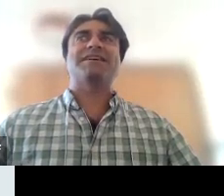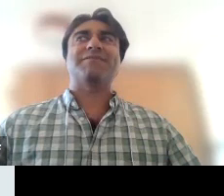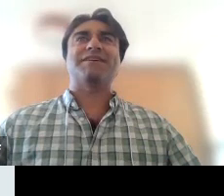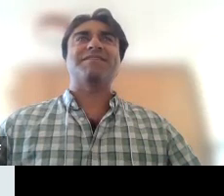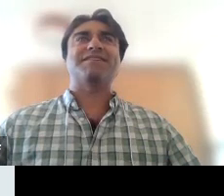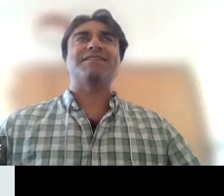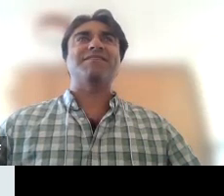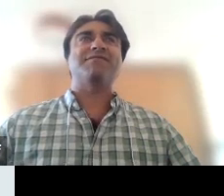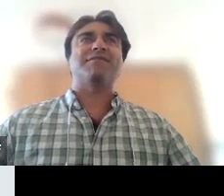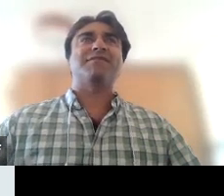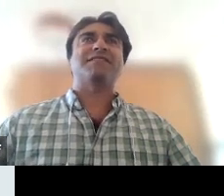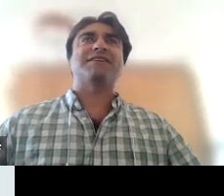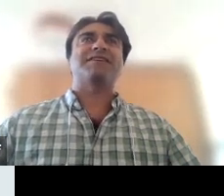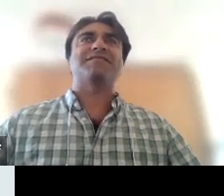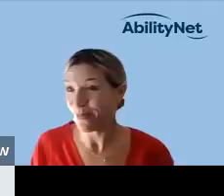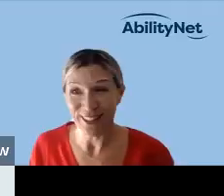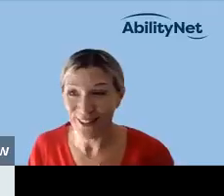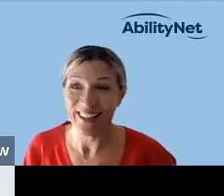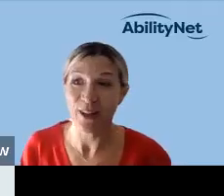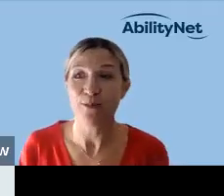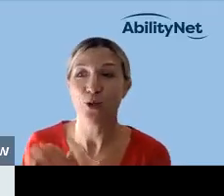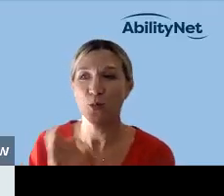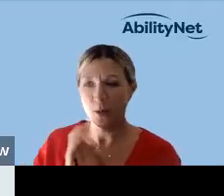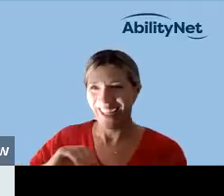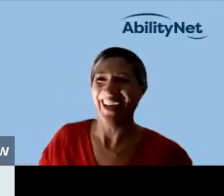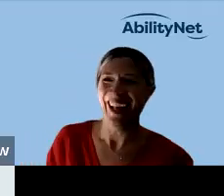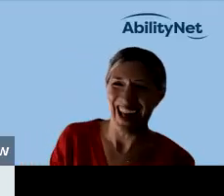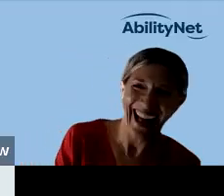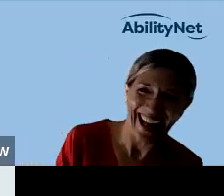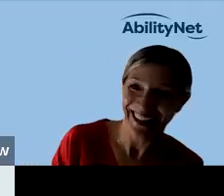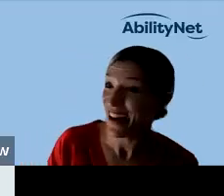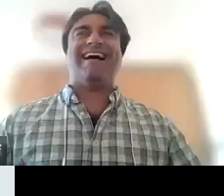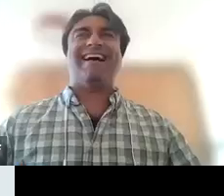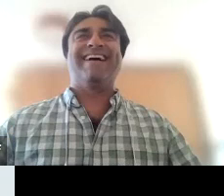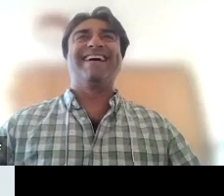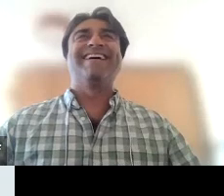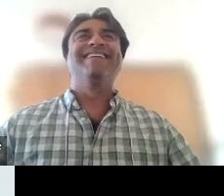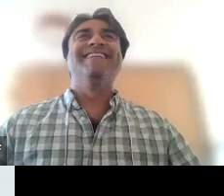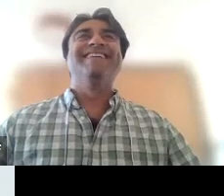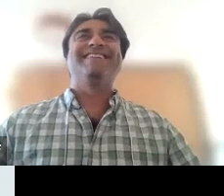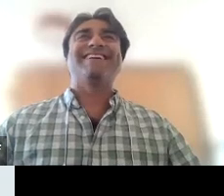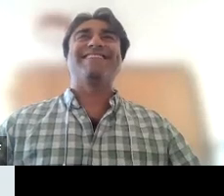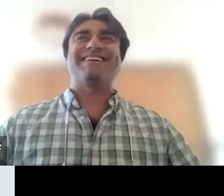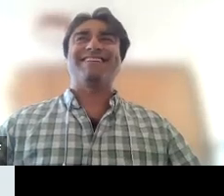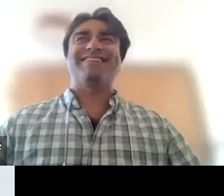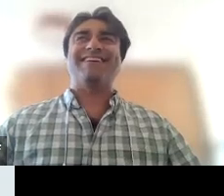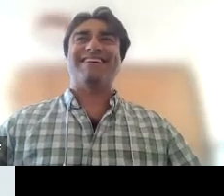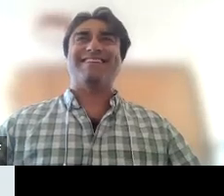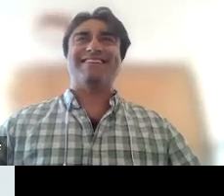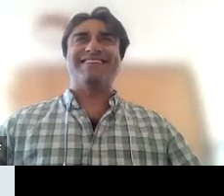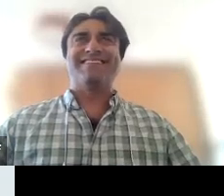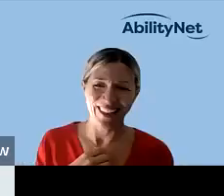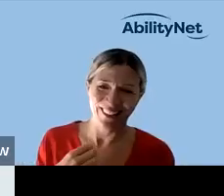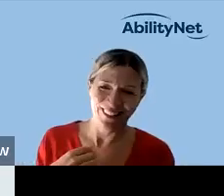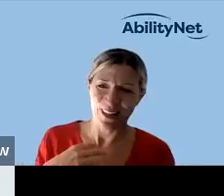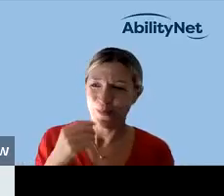to say, Amy? Is that enough, or shall I Yeah, continue? absolutely. I'm Is sure that we'll. too much? No. Is that fine? Okay,